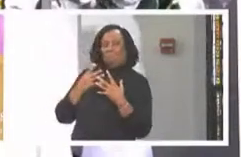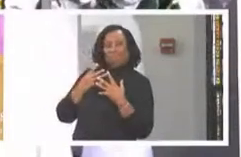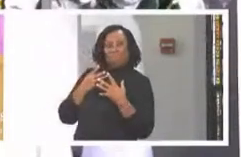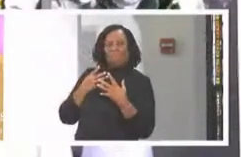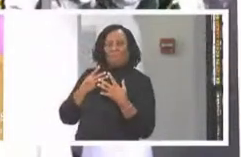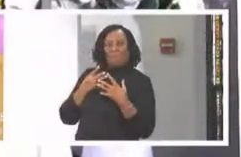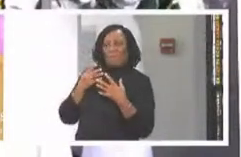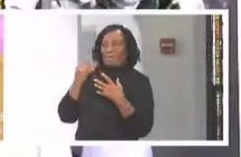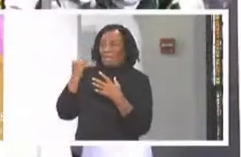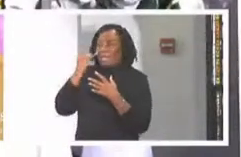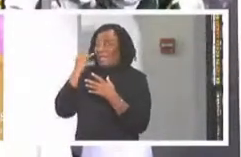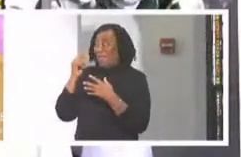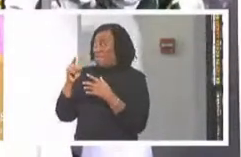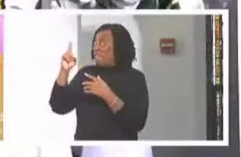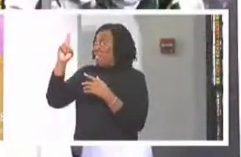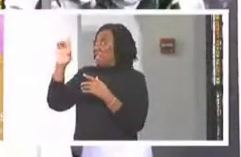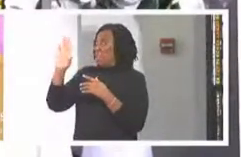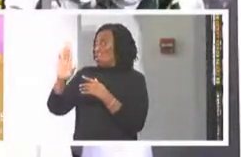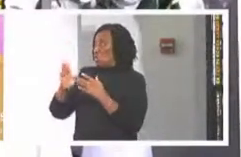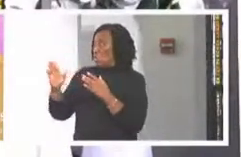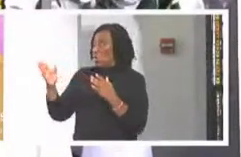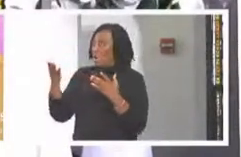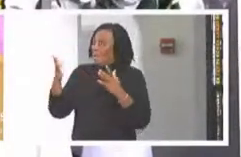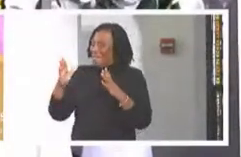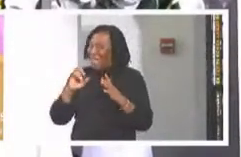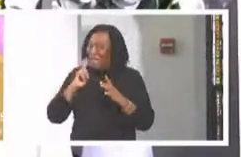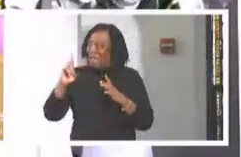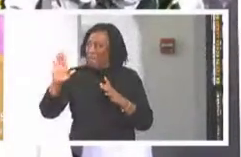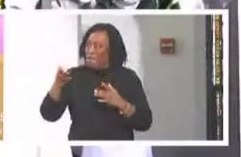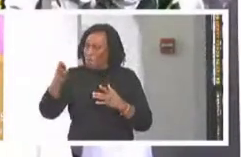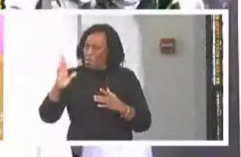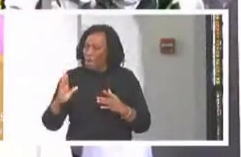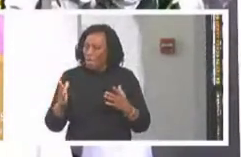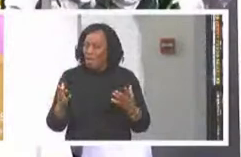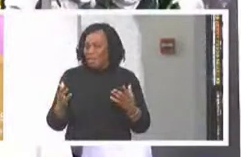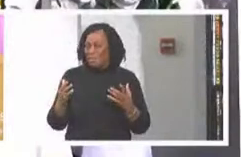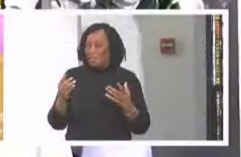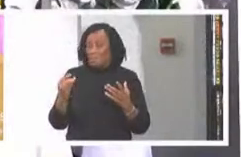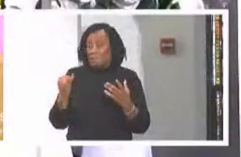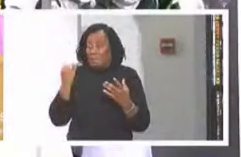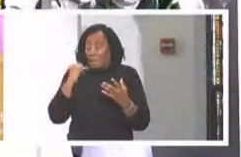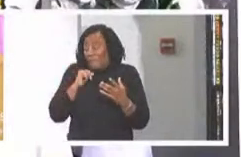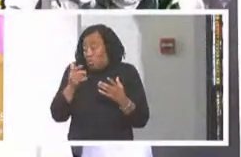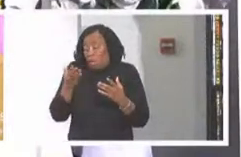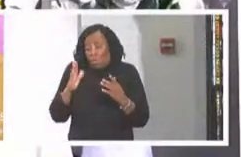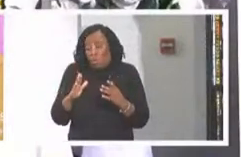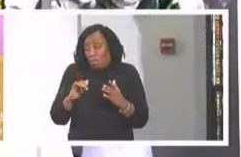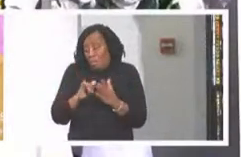God, then let Him be your God. Let Him lead. If He's not your God, then say He's not your God.